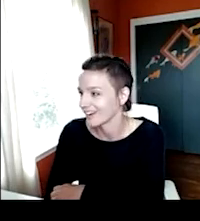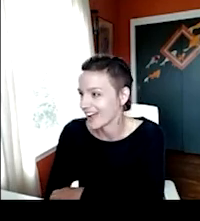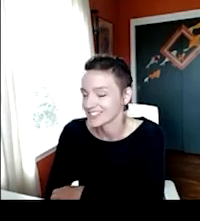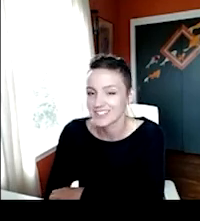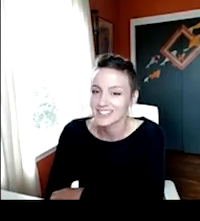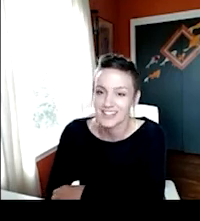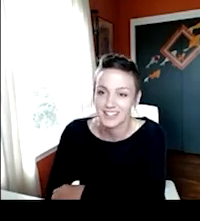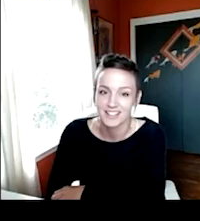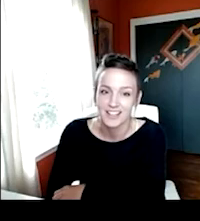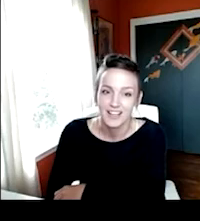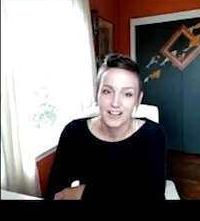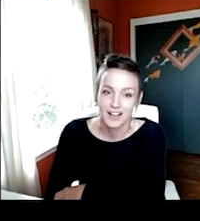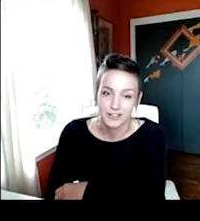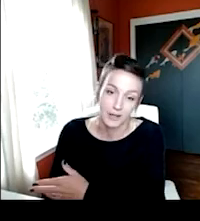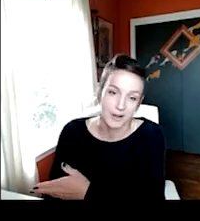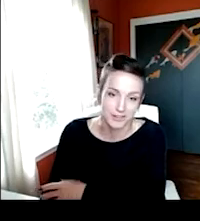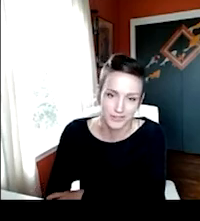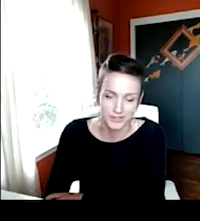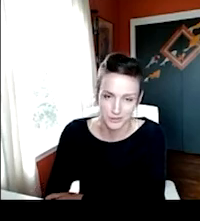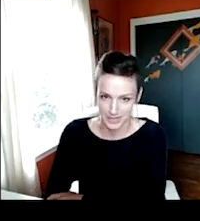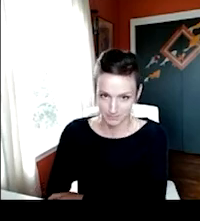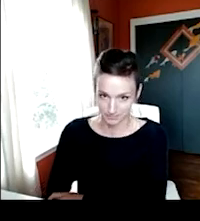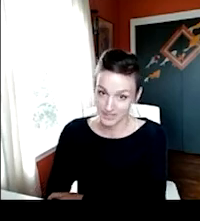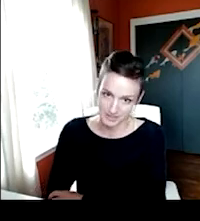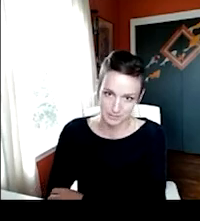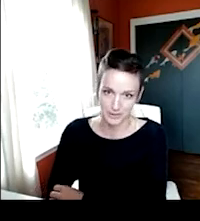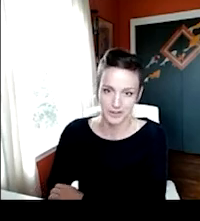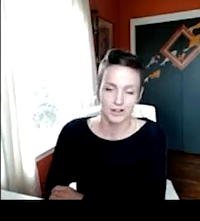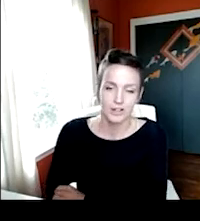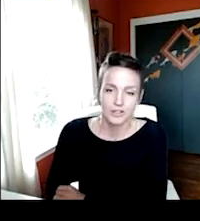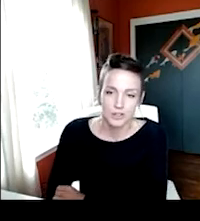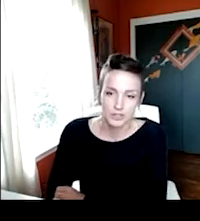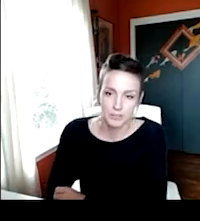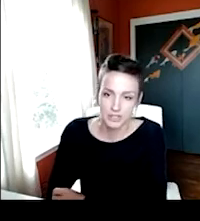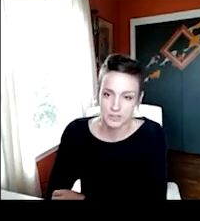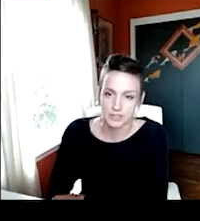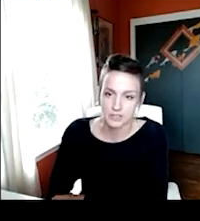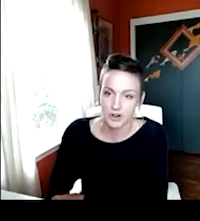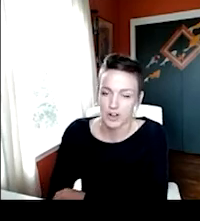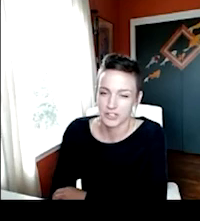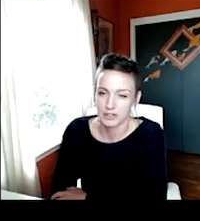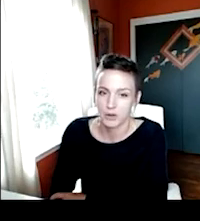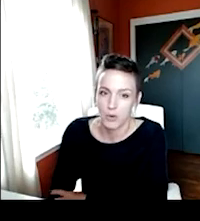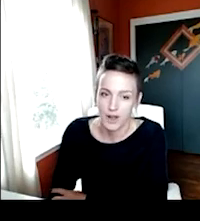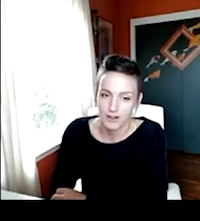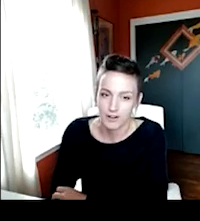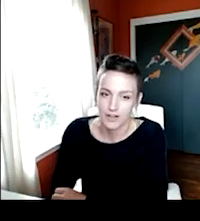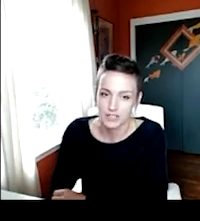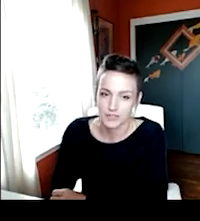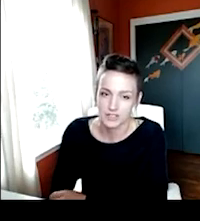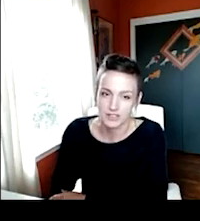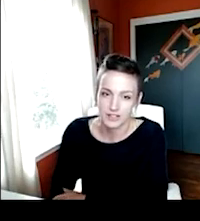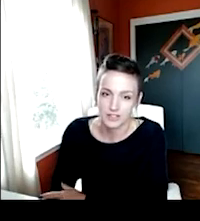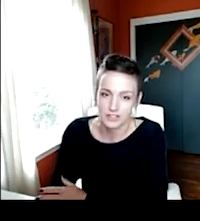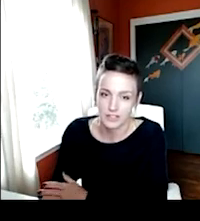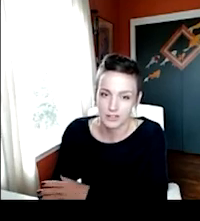or actually stated, to their mind, the first to escape is gonna be the winner. So some participants are actually gonna be quieter. And as a